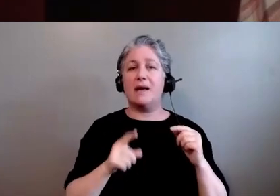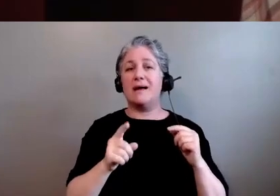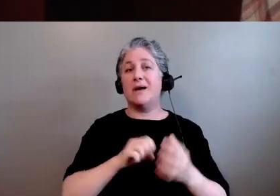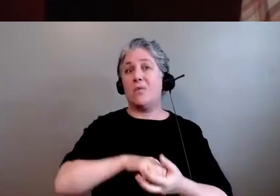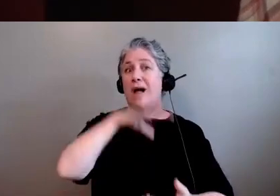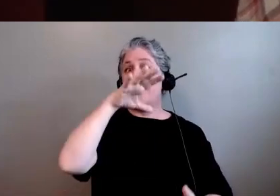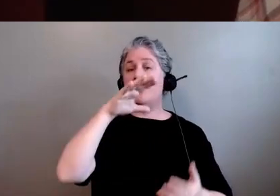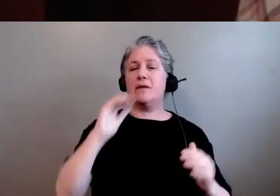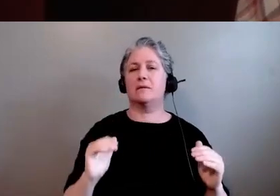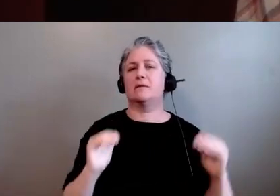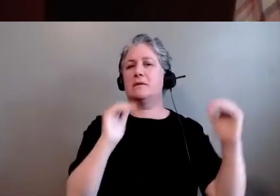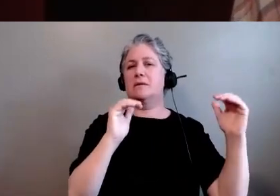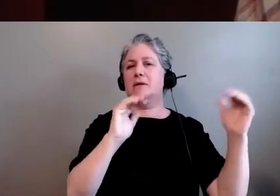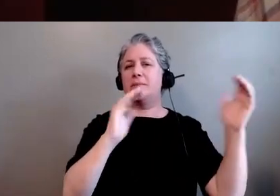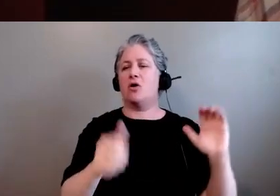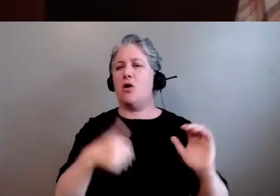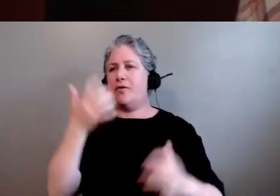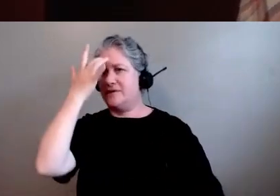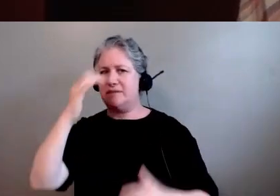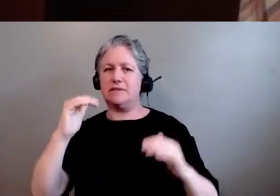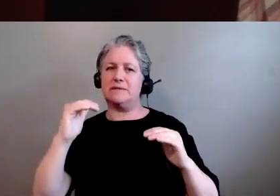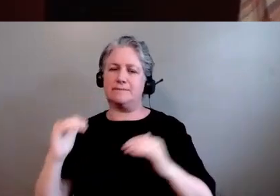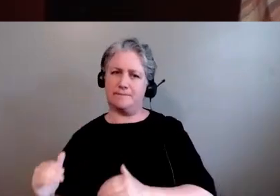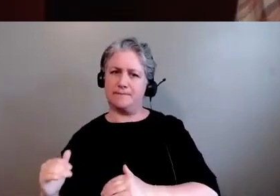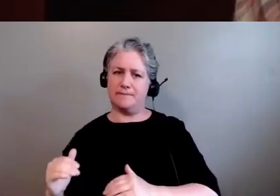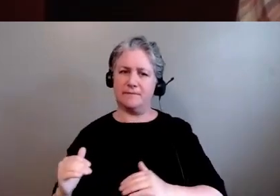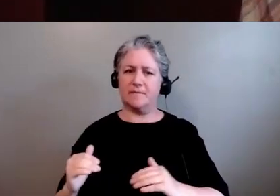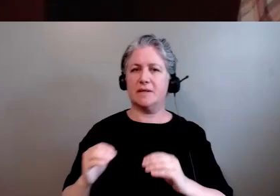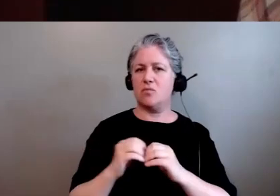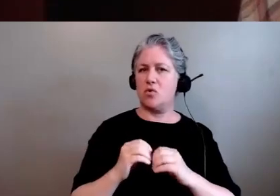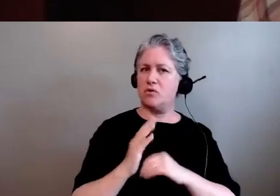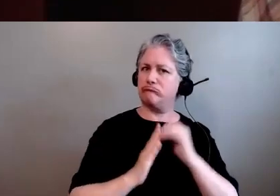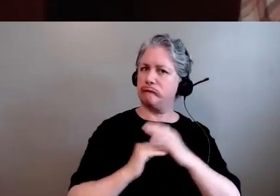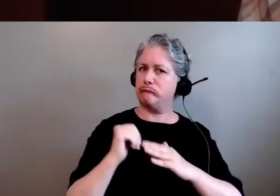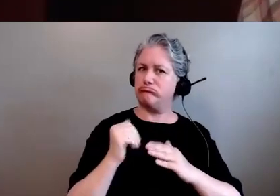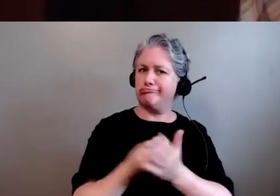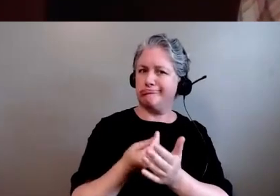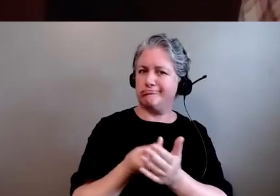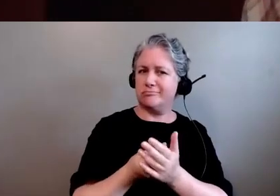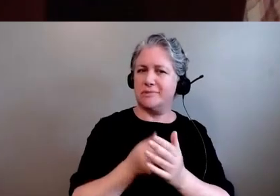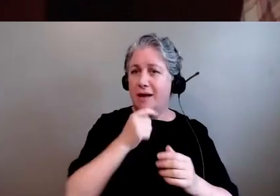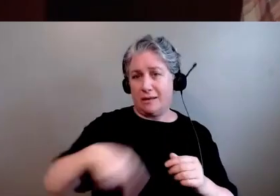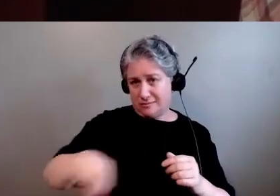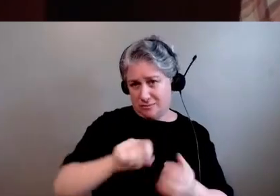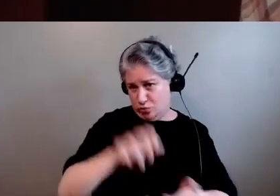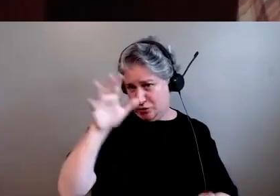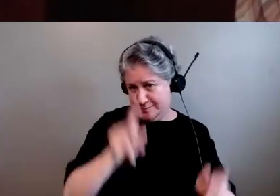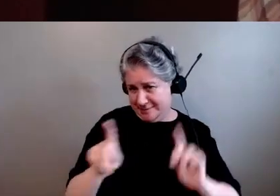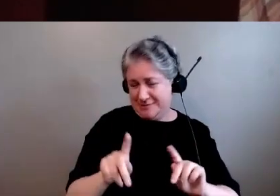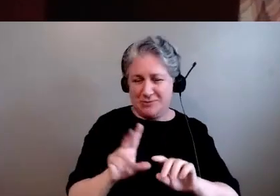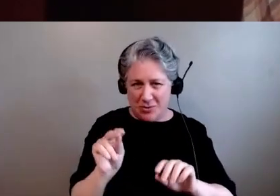wealth gradient is slightly higher than some of our other diseases. They tend to be a little bit more affluent. That's not to say you're all rich,